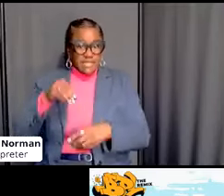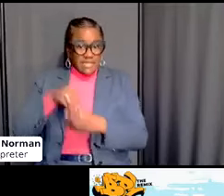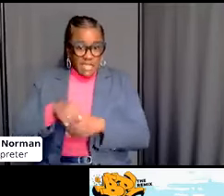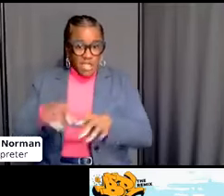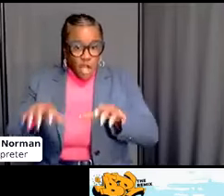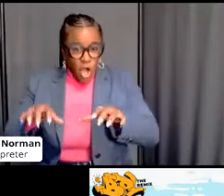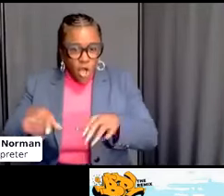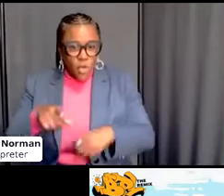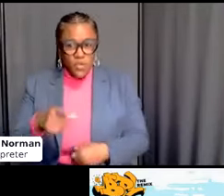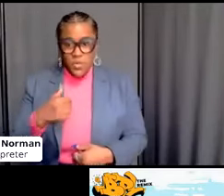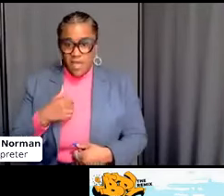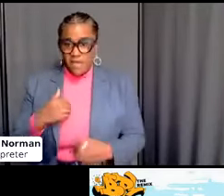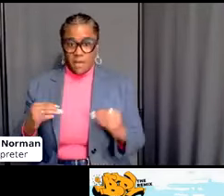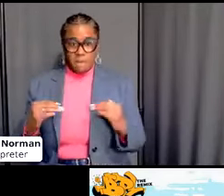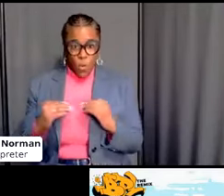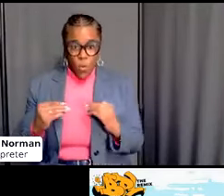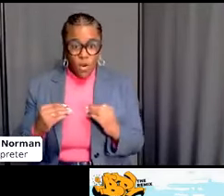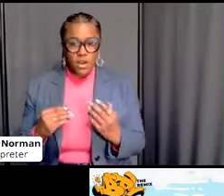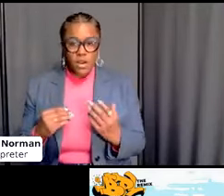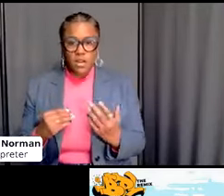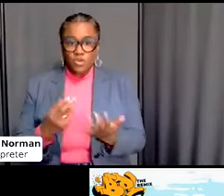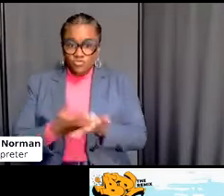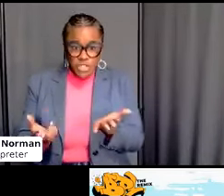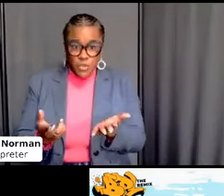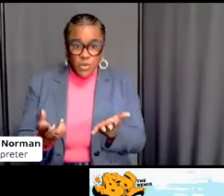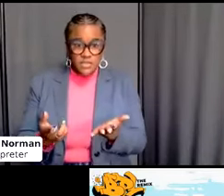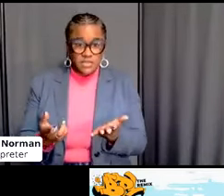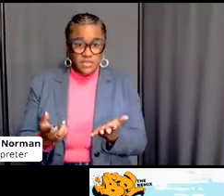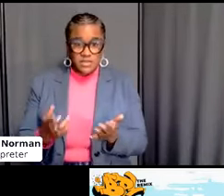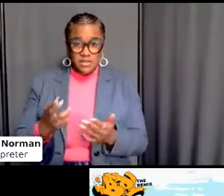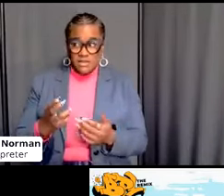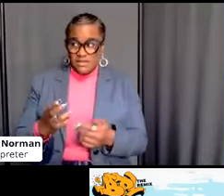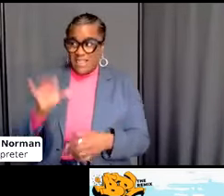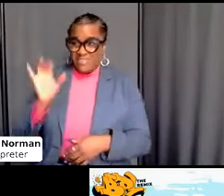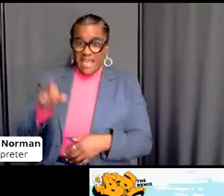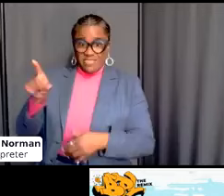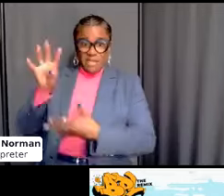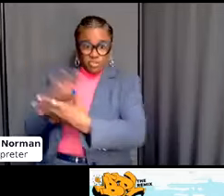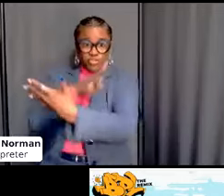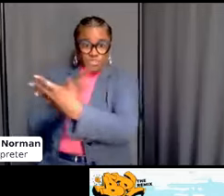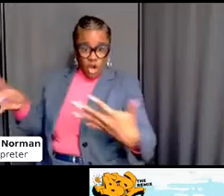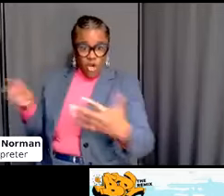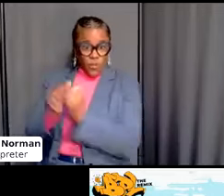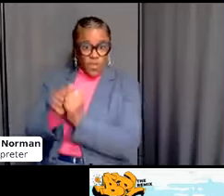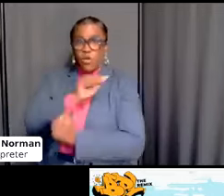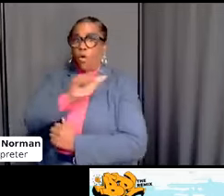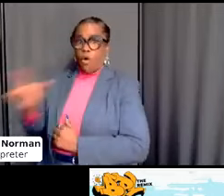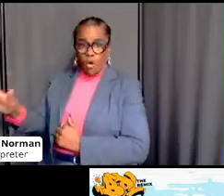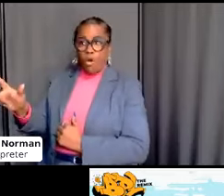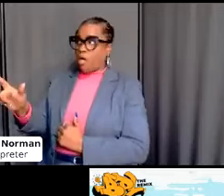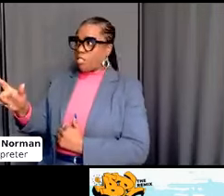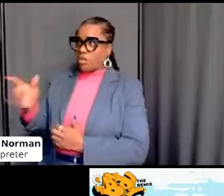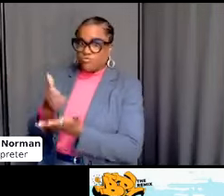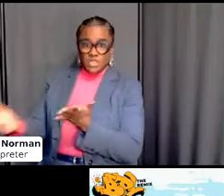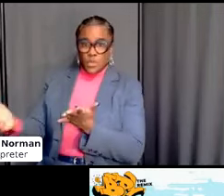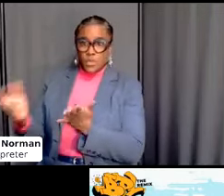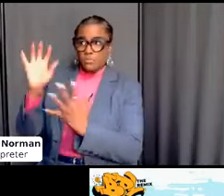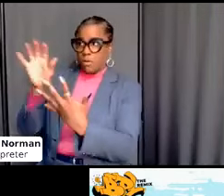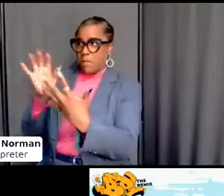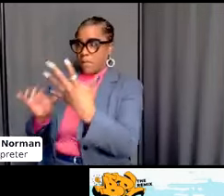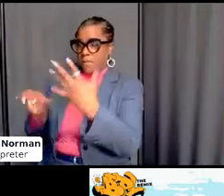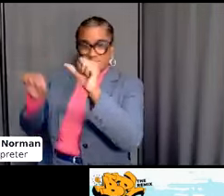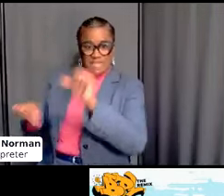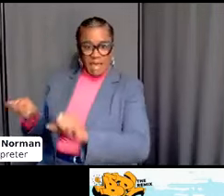have more or just as many resources as the periodic chart has on the thing, and a lot of the